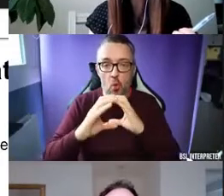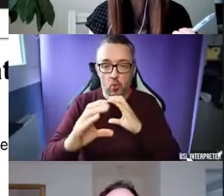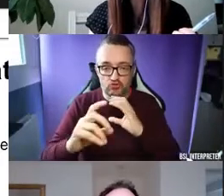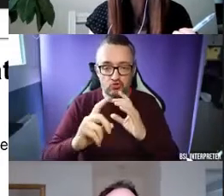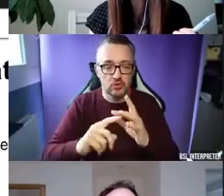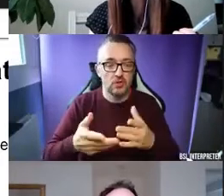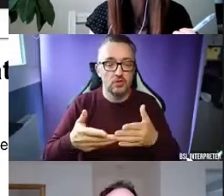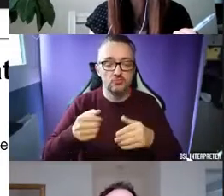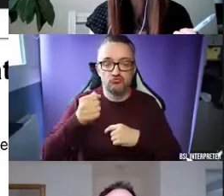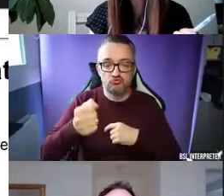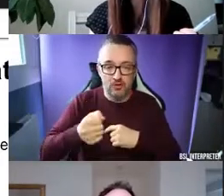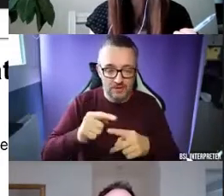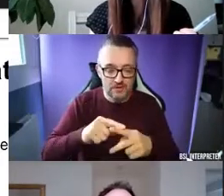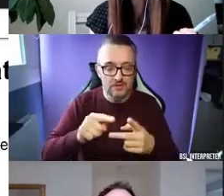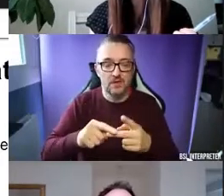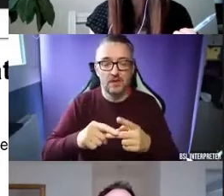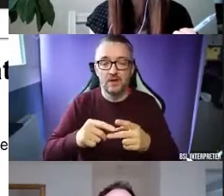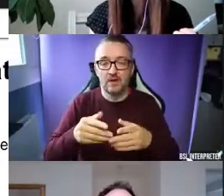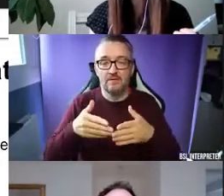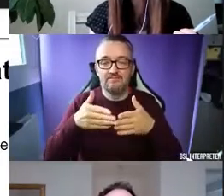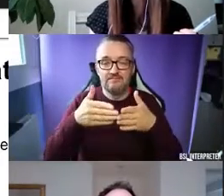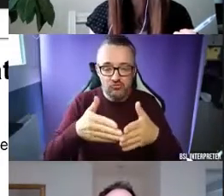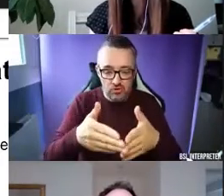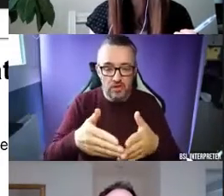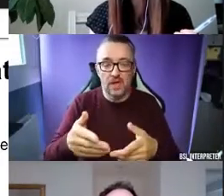ferries, the Edinburgh tram, and Glasgow subway.